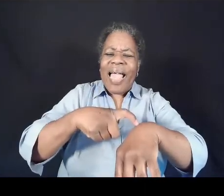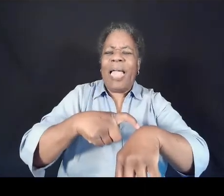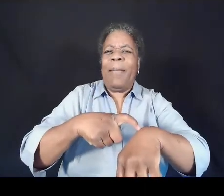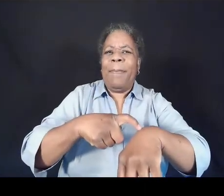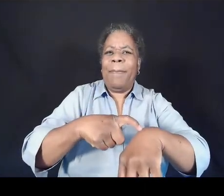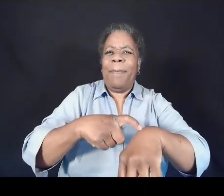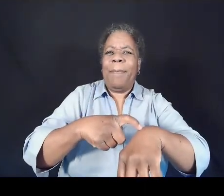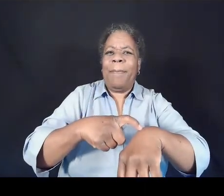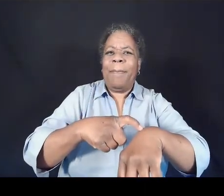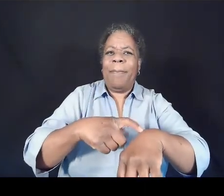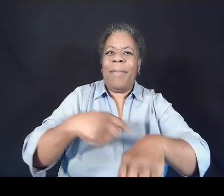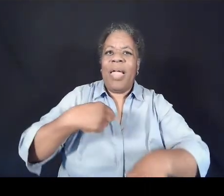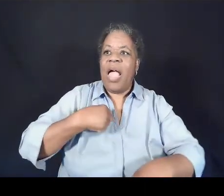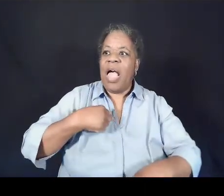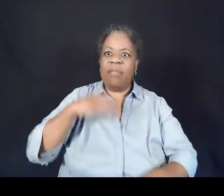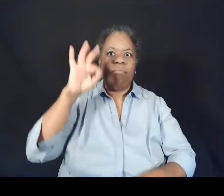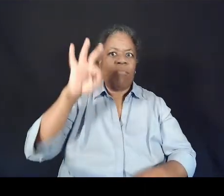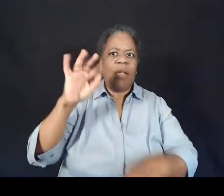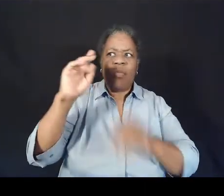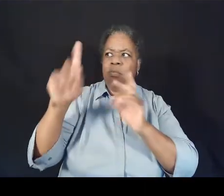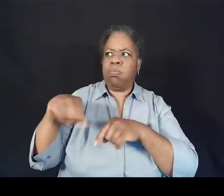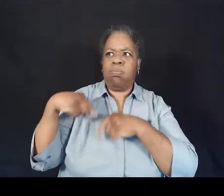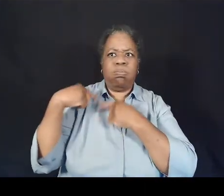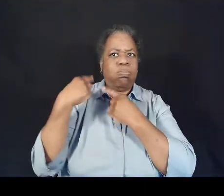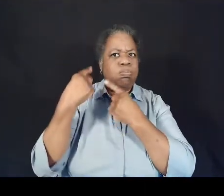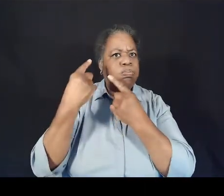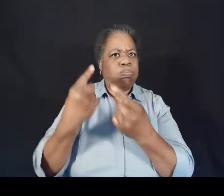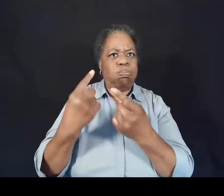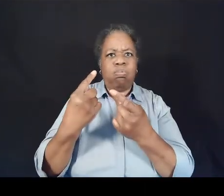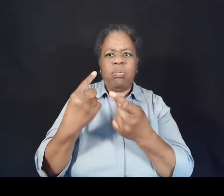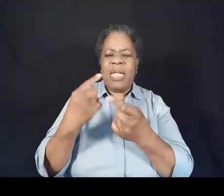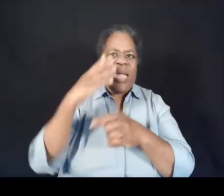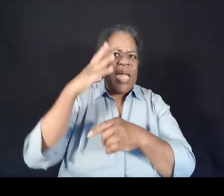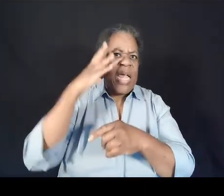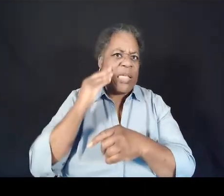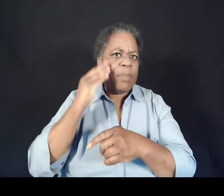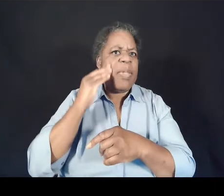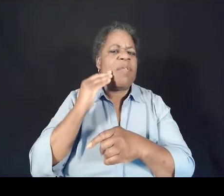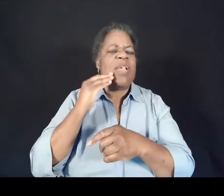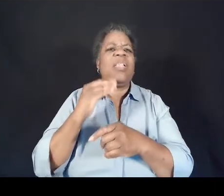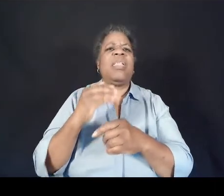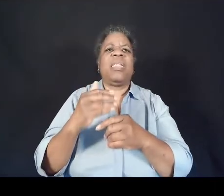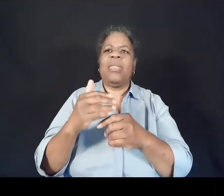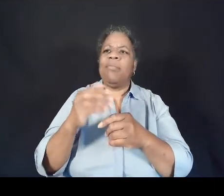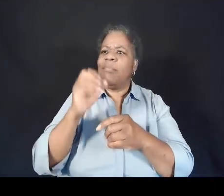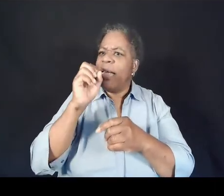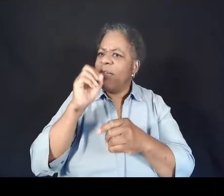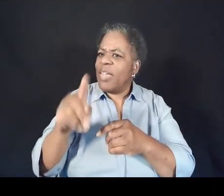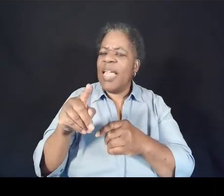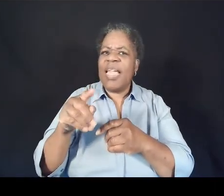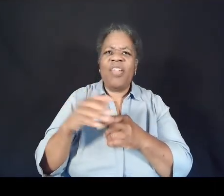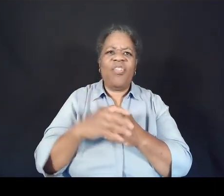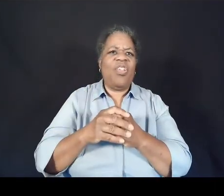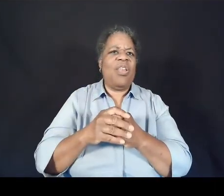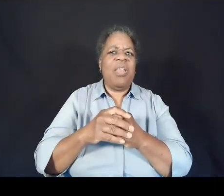I've been a pastor for a long time. I've got lots of experience. I've got lots of education. I've read lots of